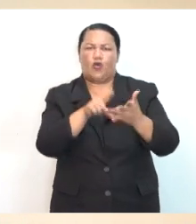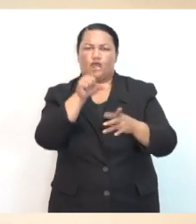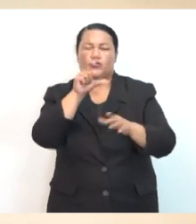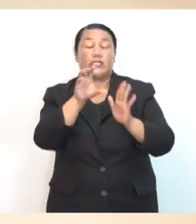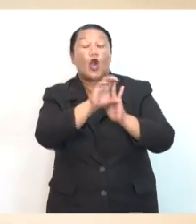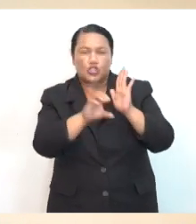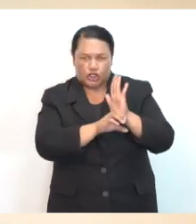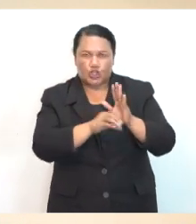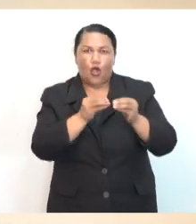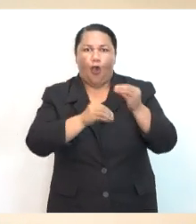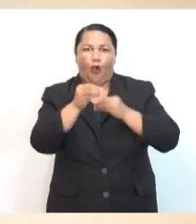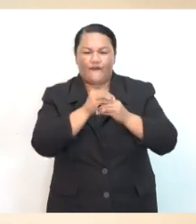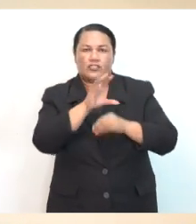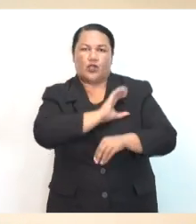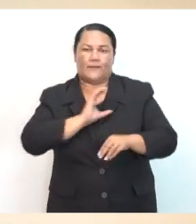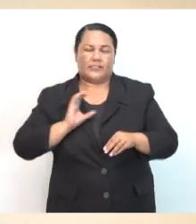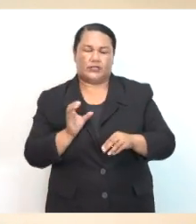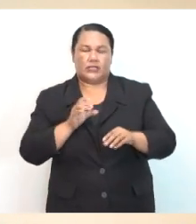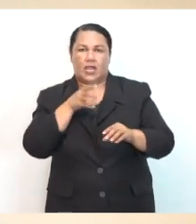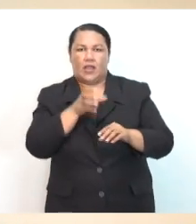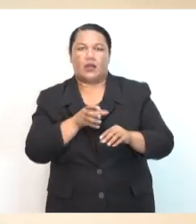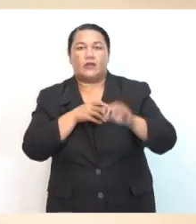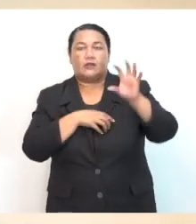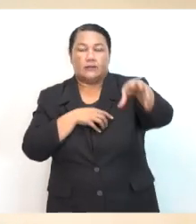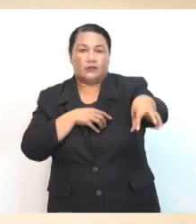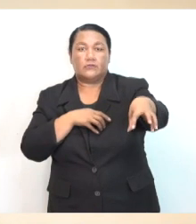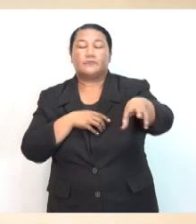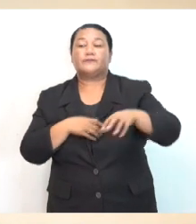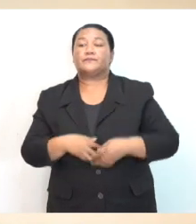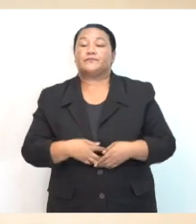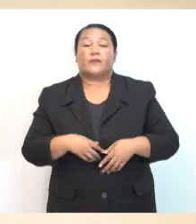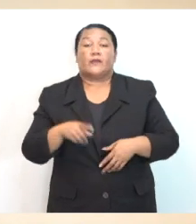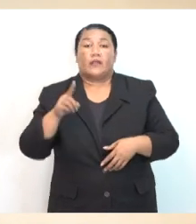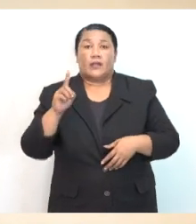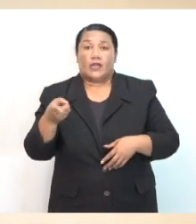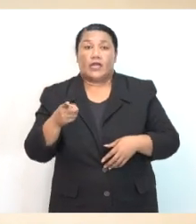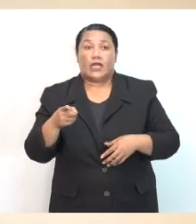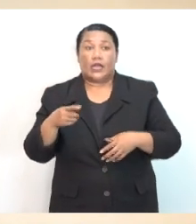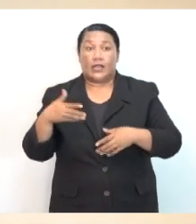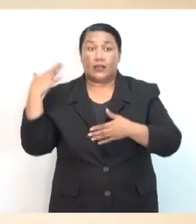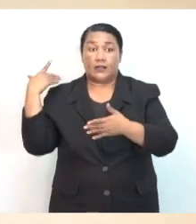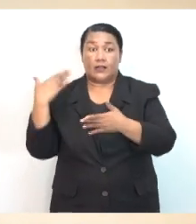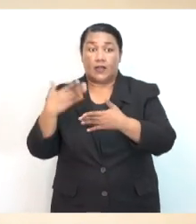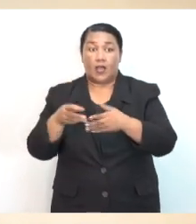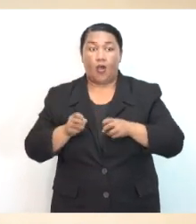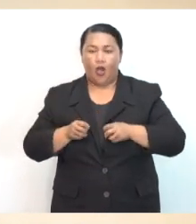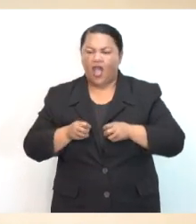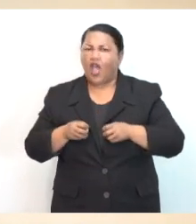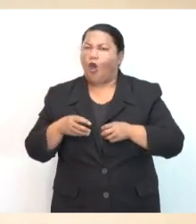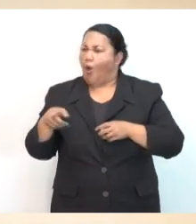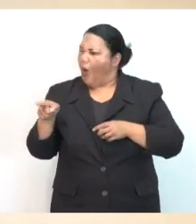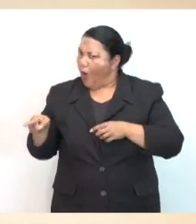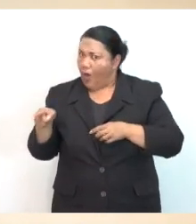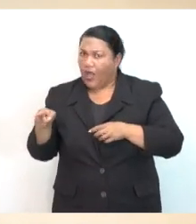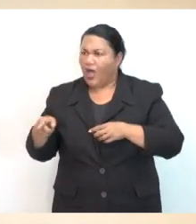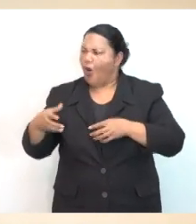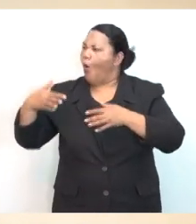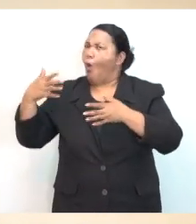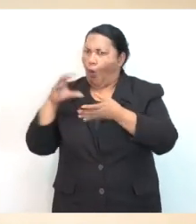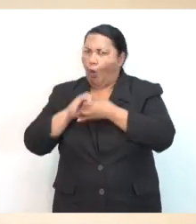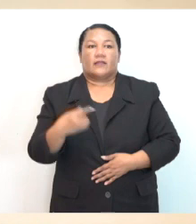appointed officials from their office, which was a hallmark of their style of leadership over the last 16 years. If constitutional